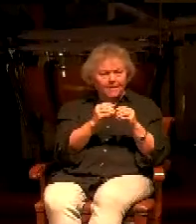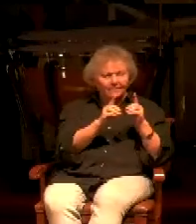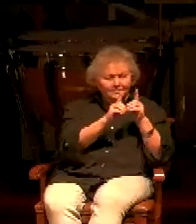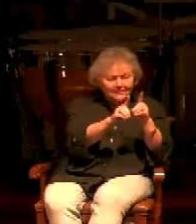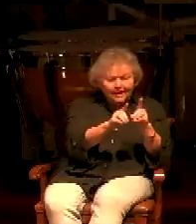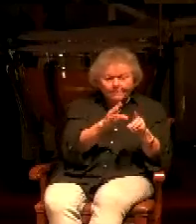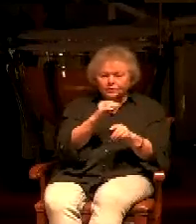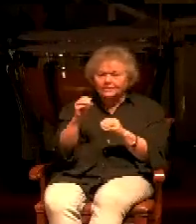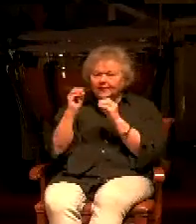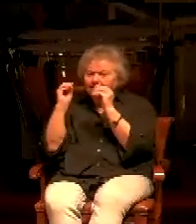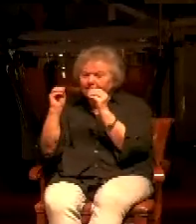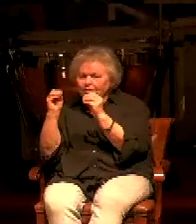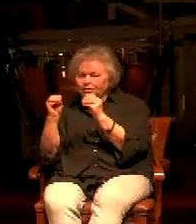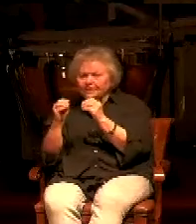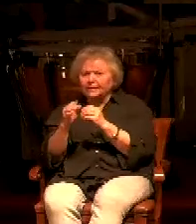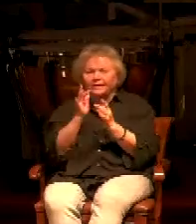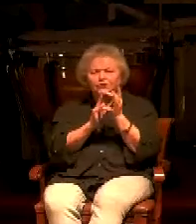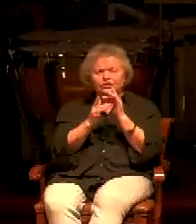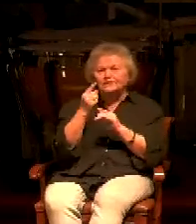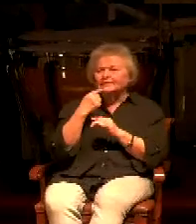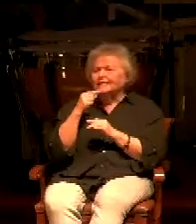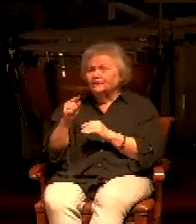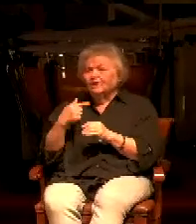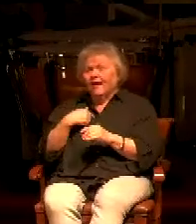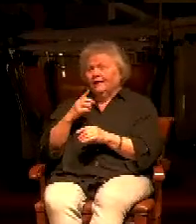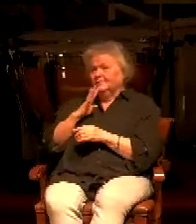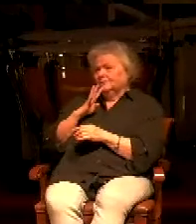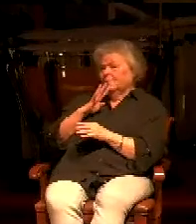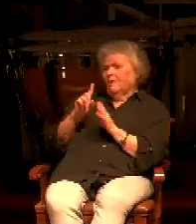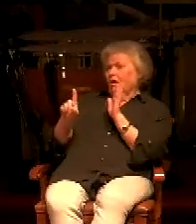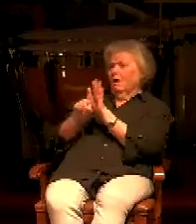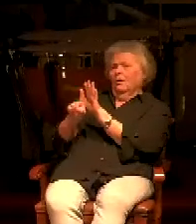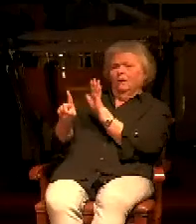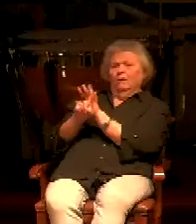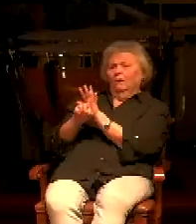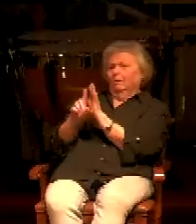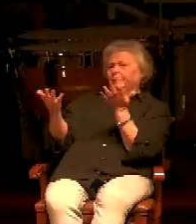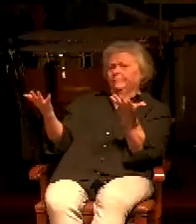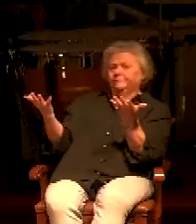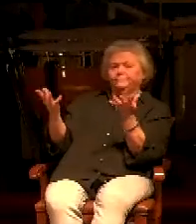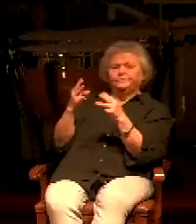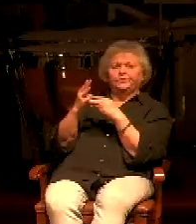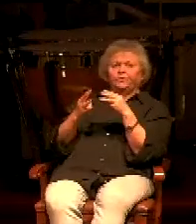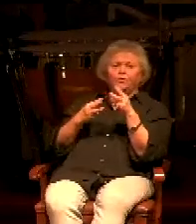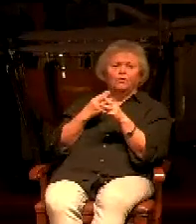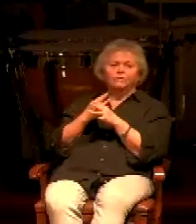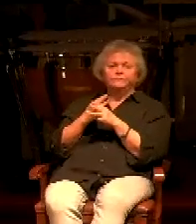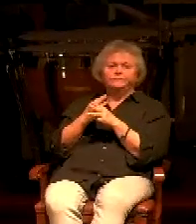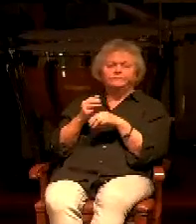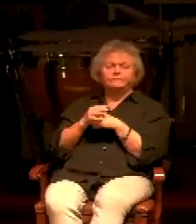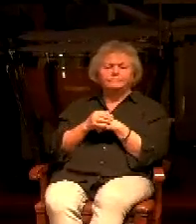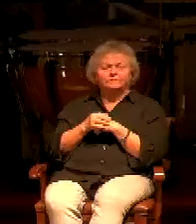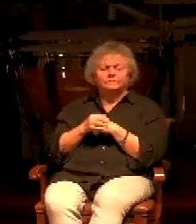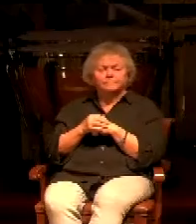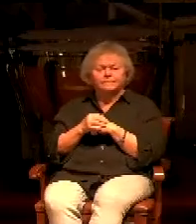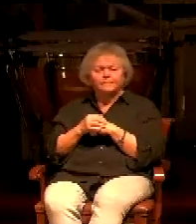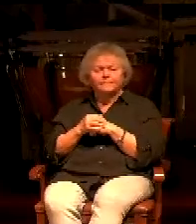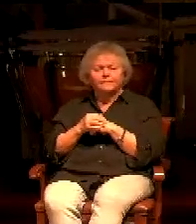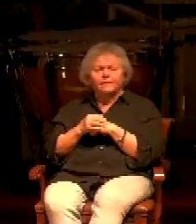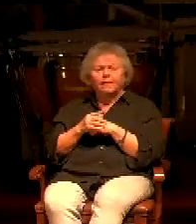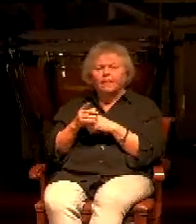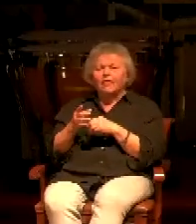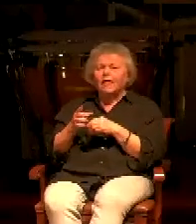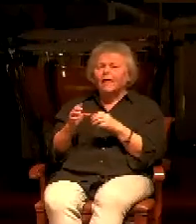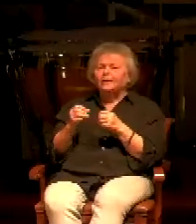Verse 20, "Jesus answered them saying, 'I have spoken openly to the world.'" Did you notice how many questions they asked